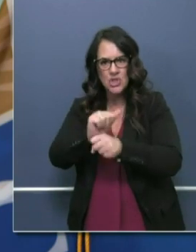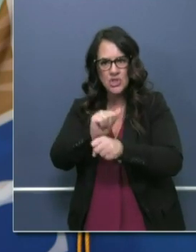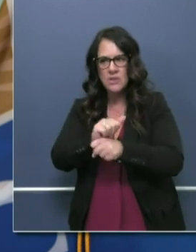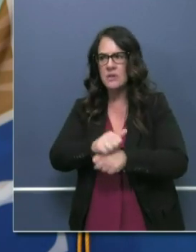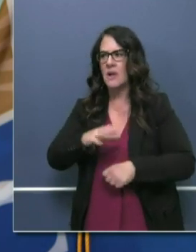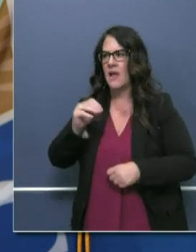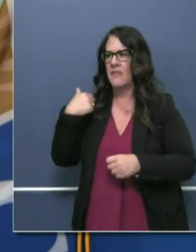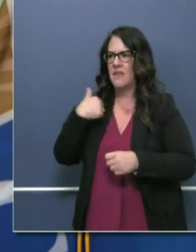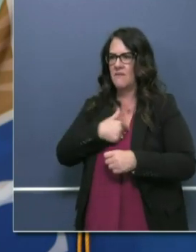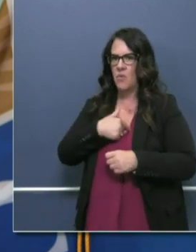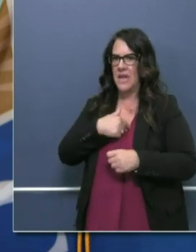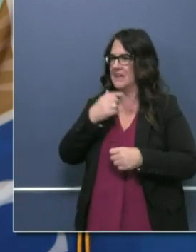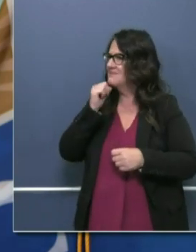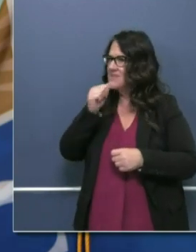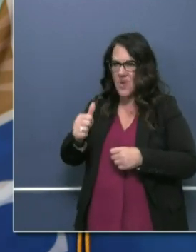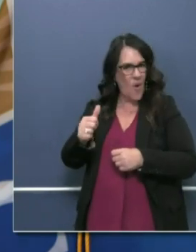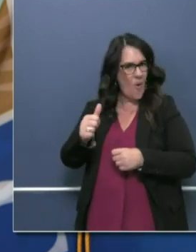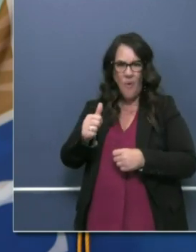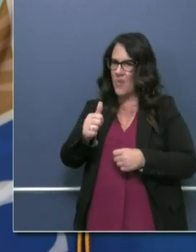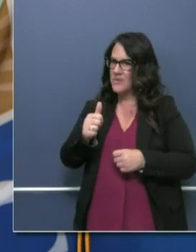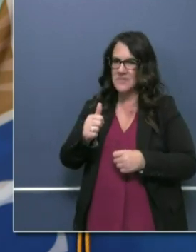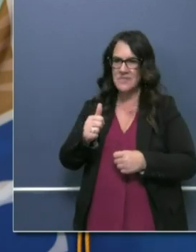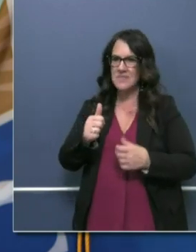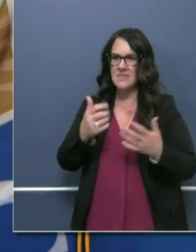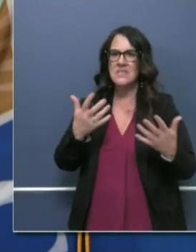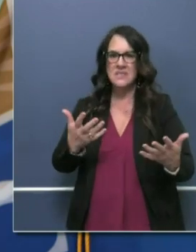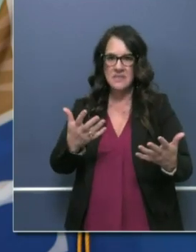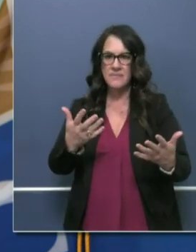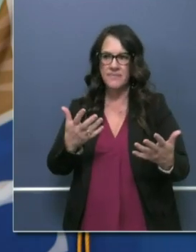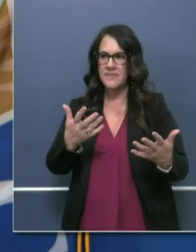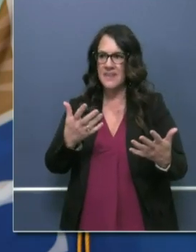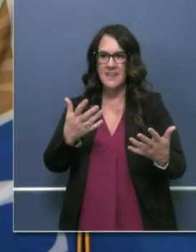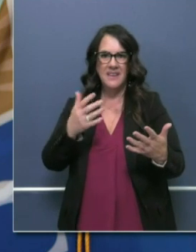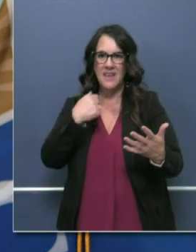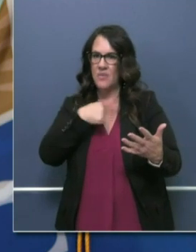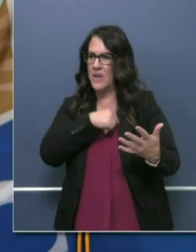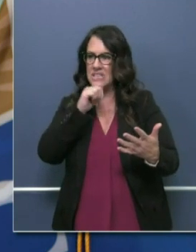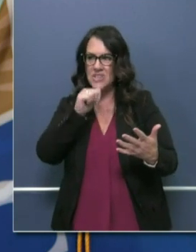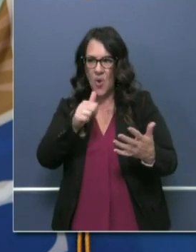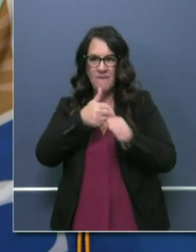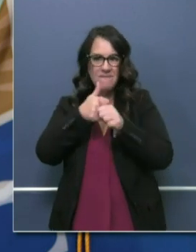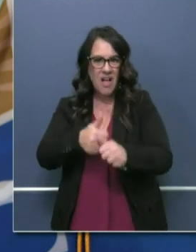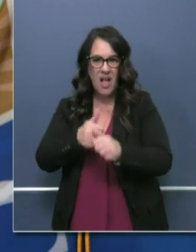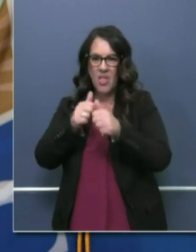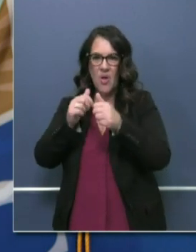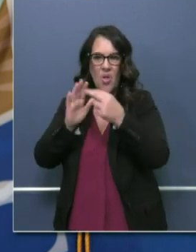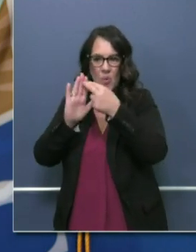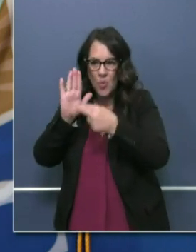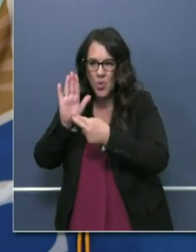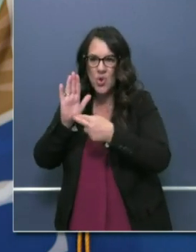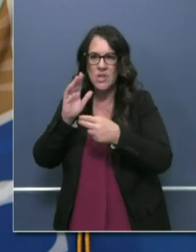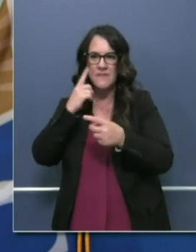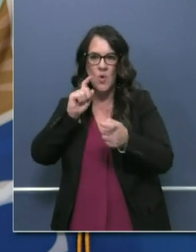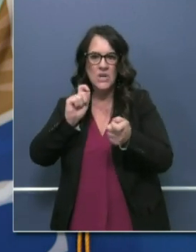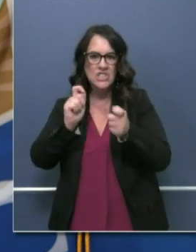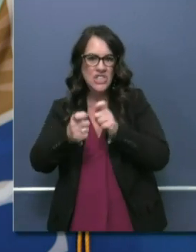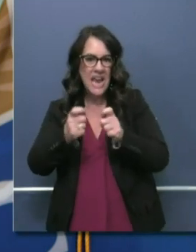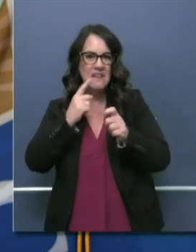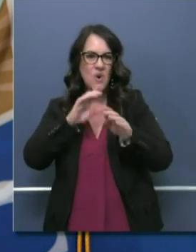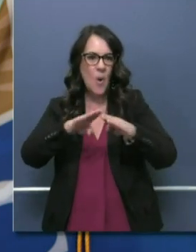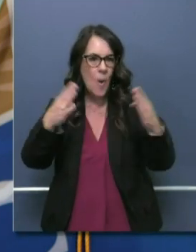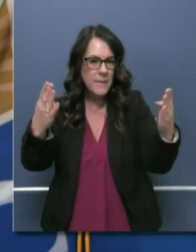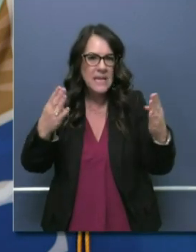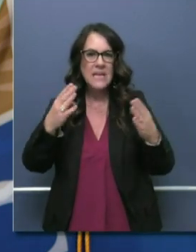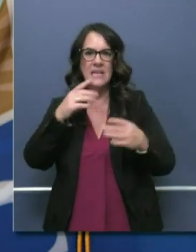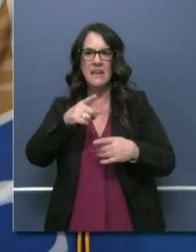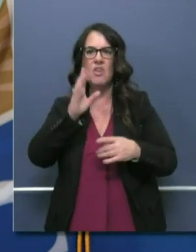we will have to appropriately ratchet up, not just ratchet down, our stay-at-home orders. Let's hope we don't have to